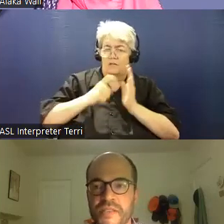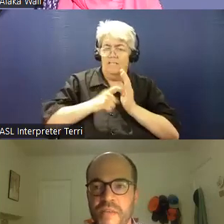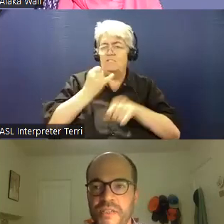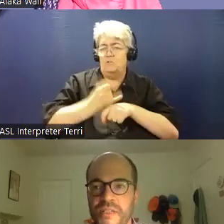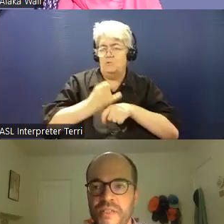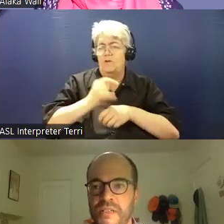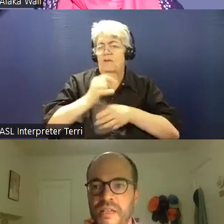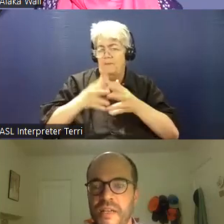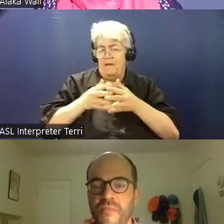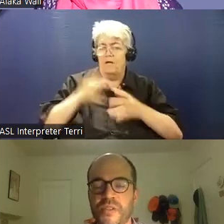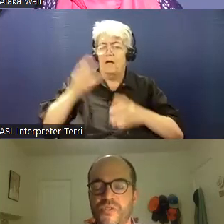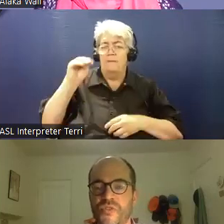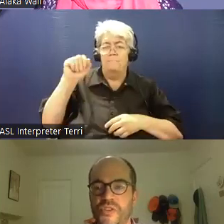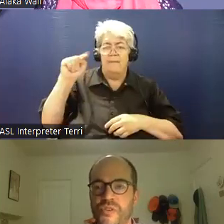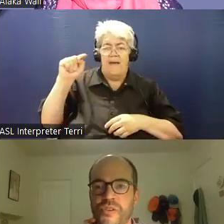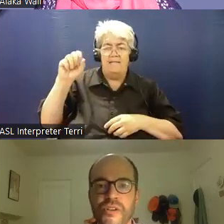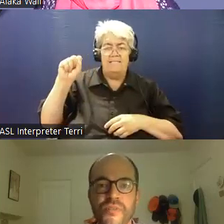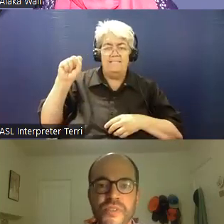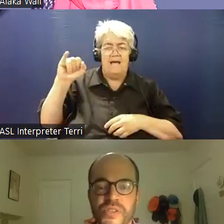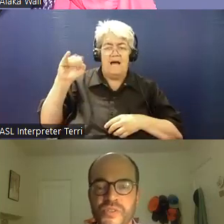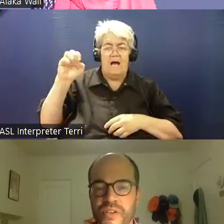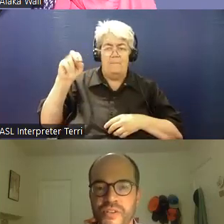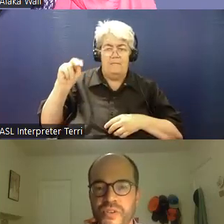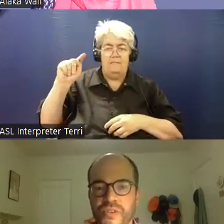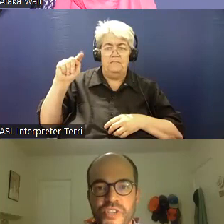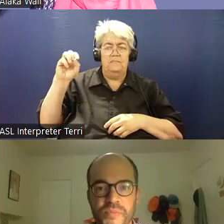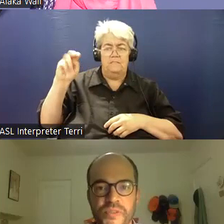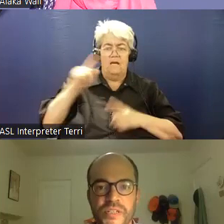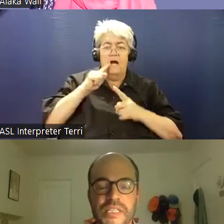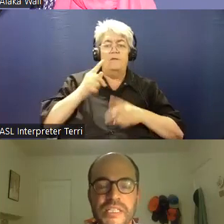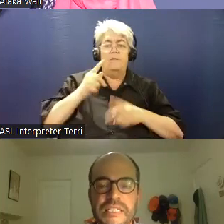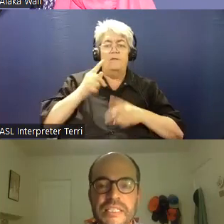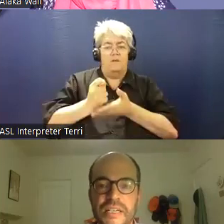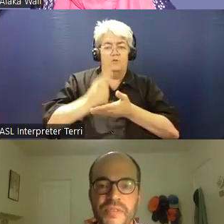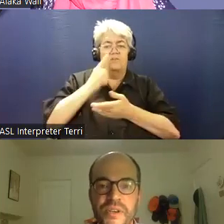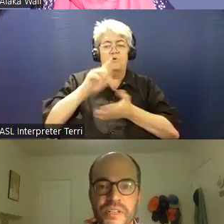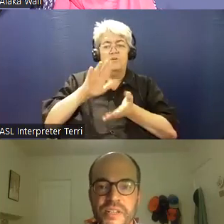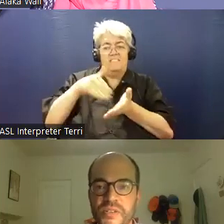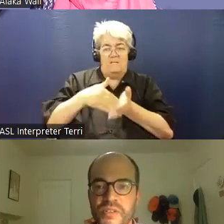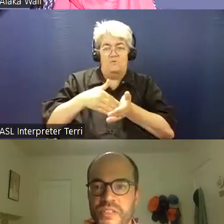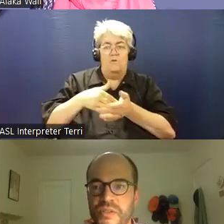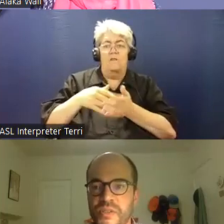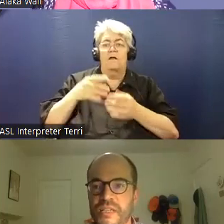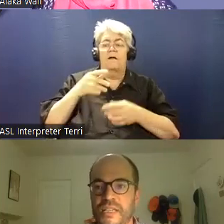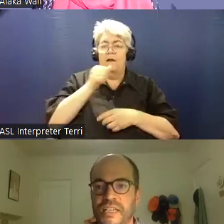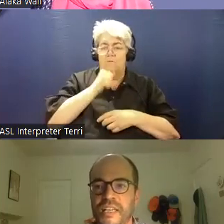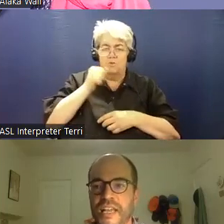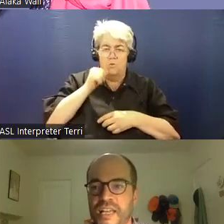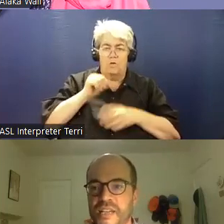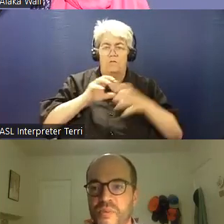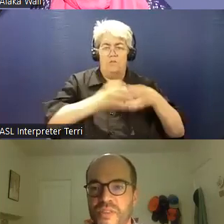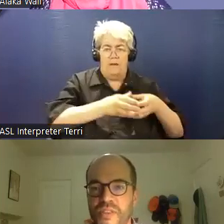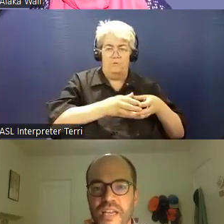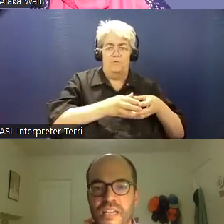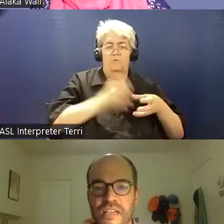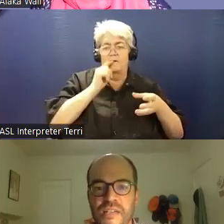Matt Simonton. I'm the treasurer of the Central Arizona chapter of the Archaeological Institute. And